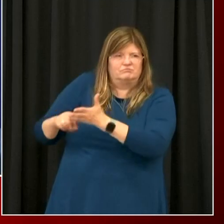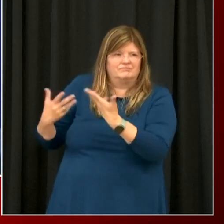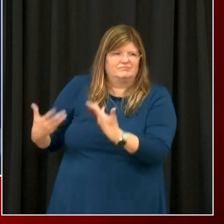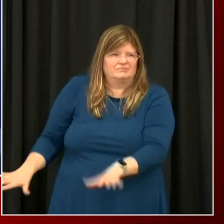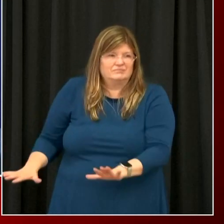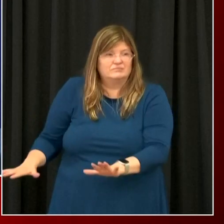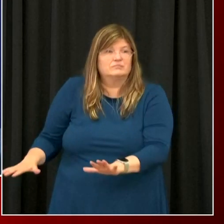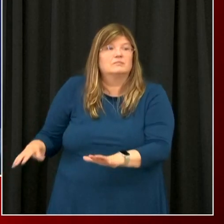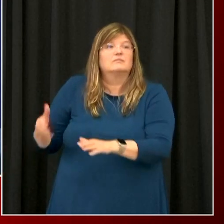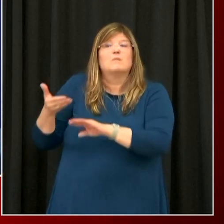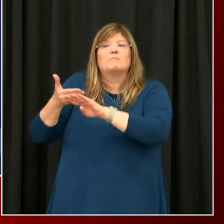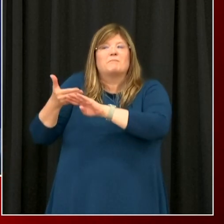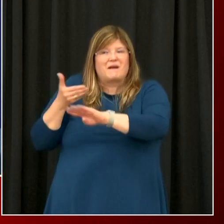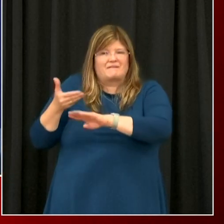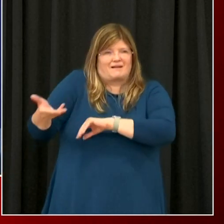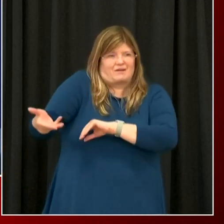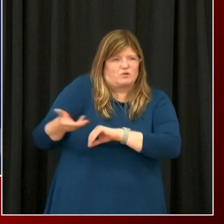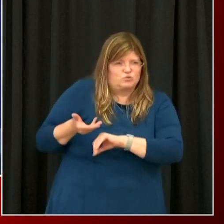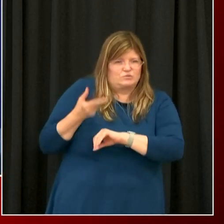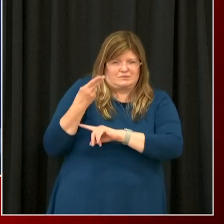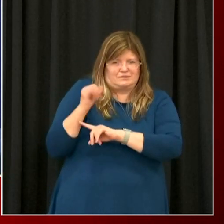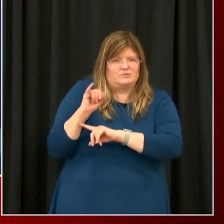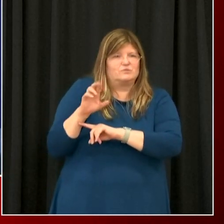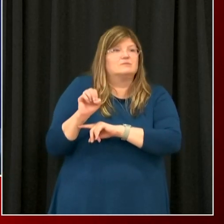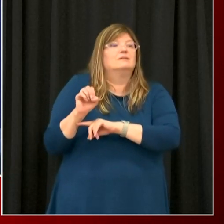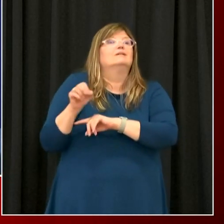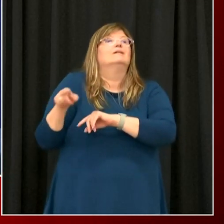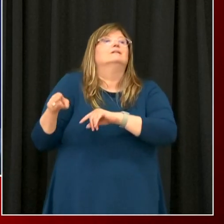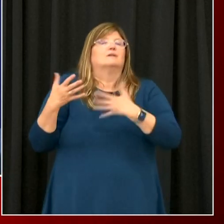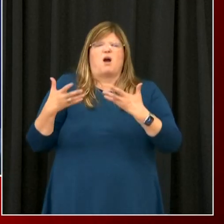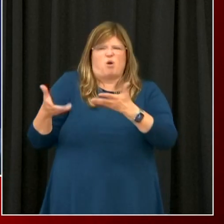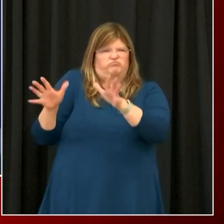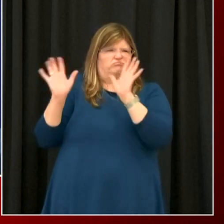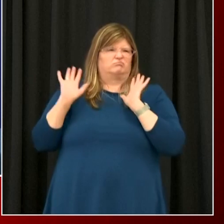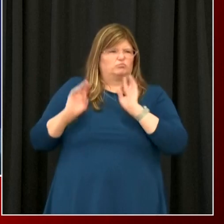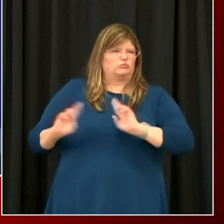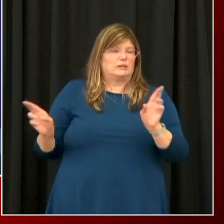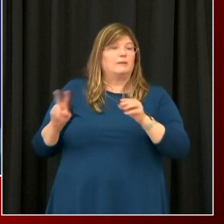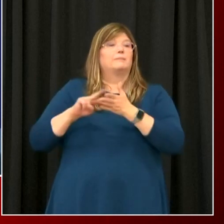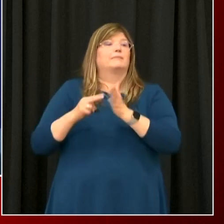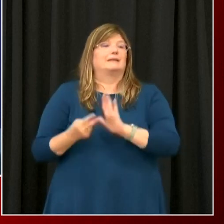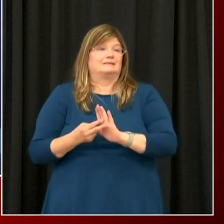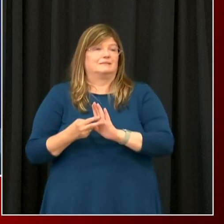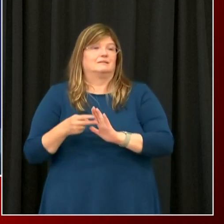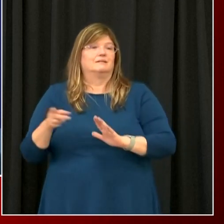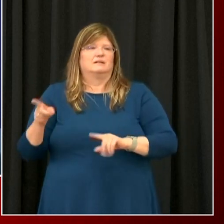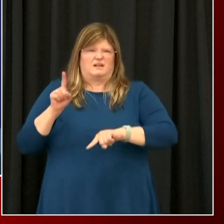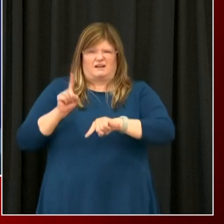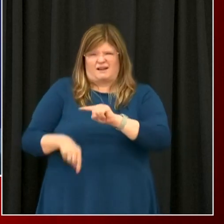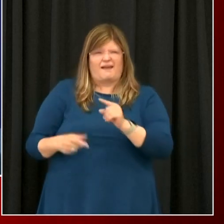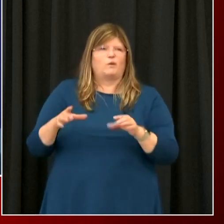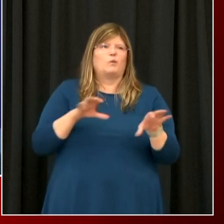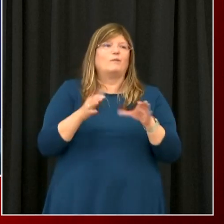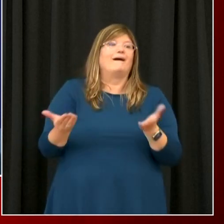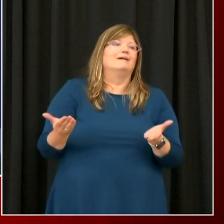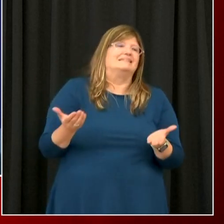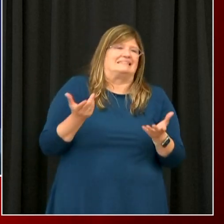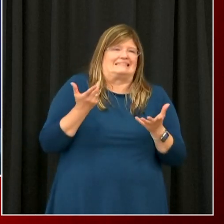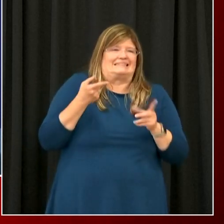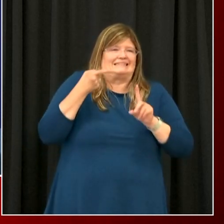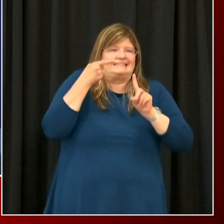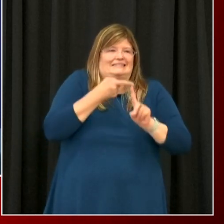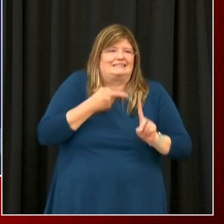in a military capacity. So in this case, again, as the chief said, we can't get into too many specifics. But